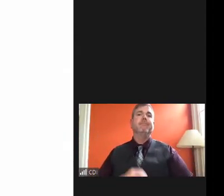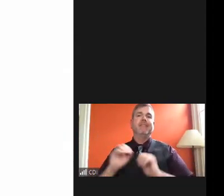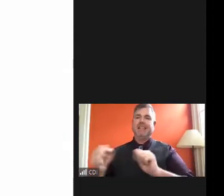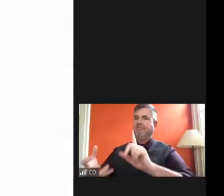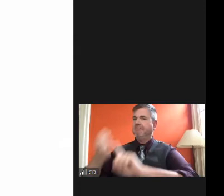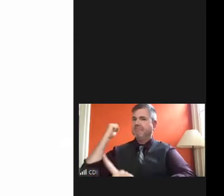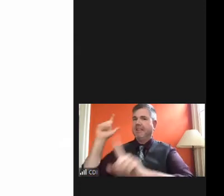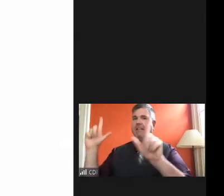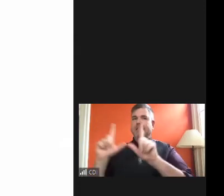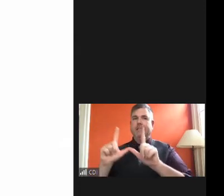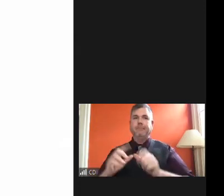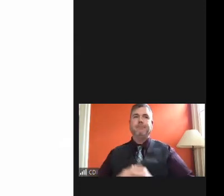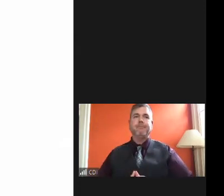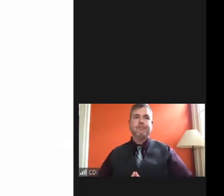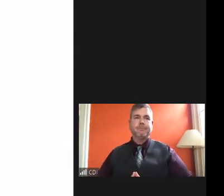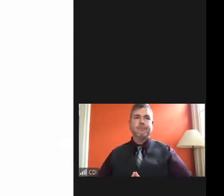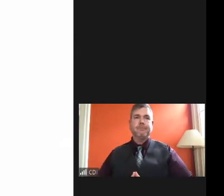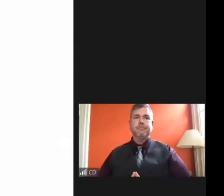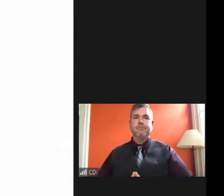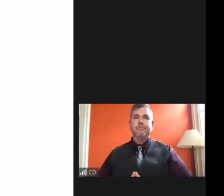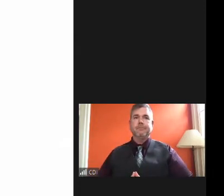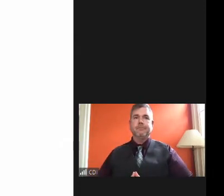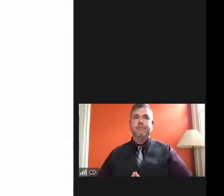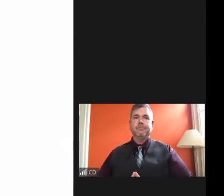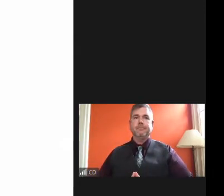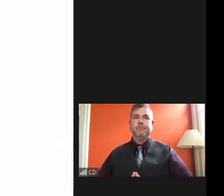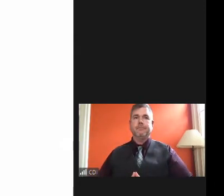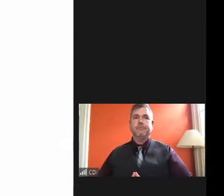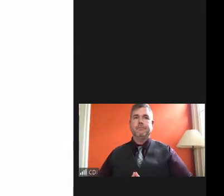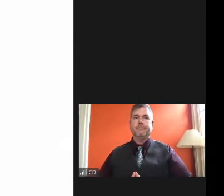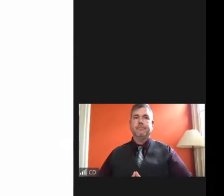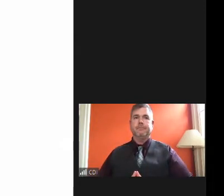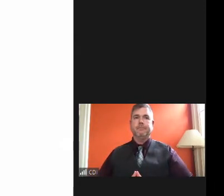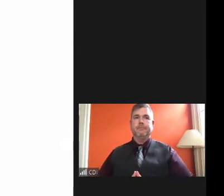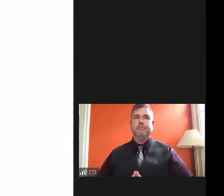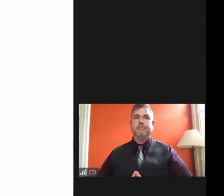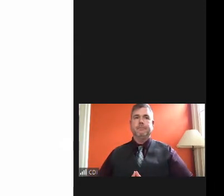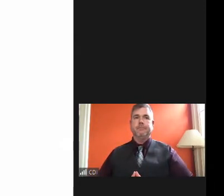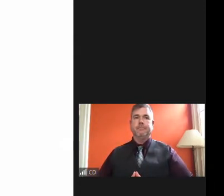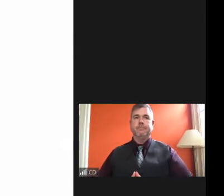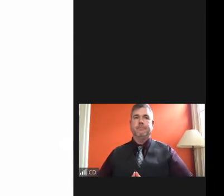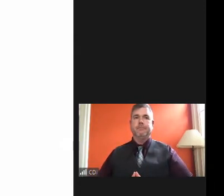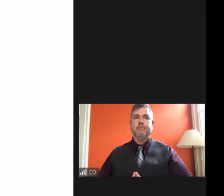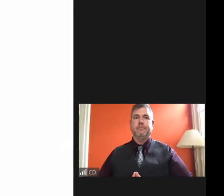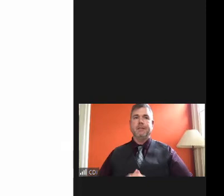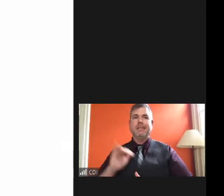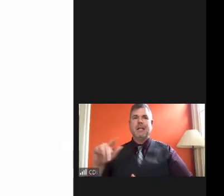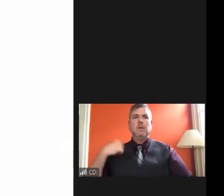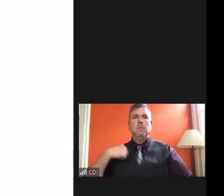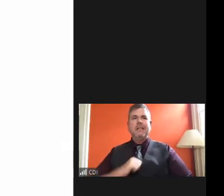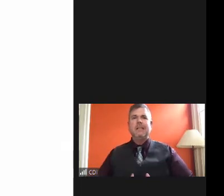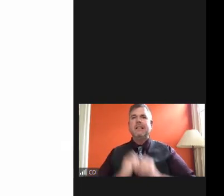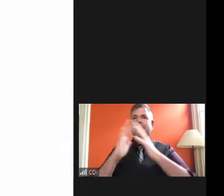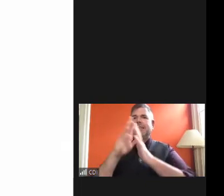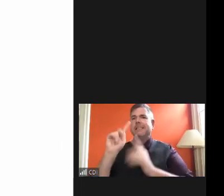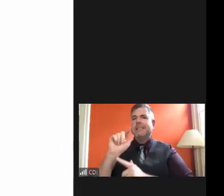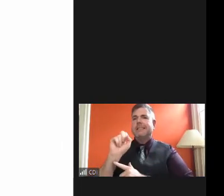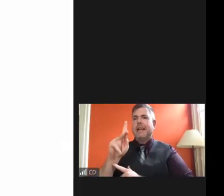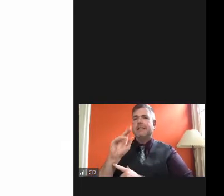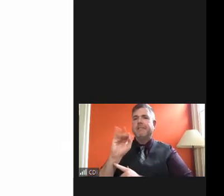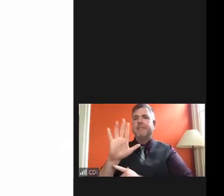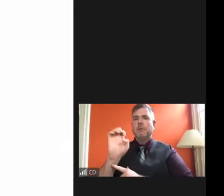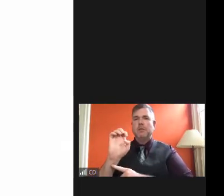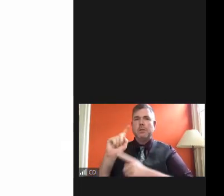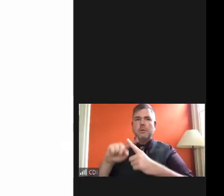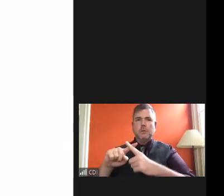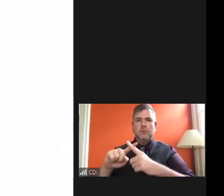county, and the reporting mechanism we've just established is a new email address, which is